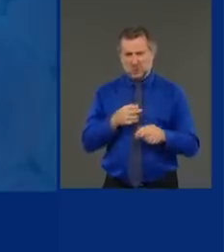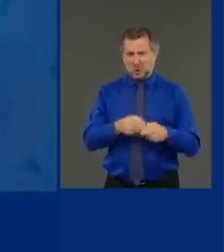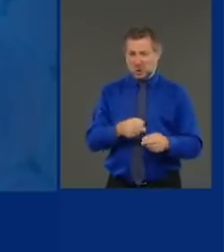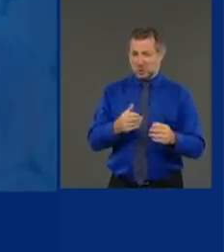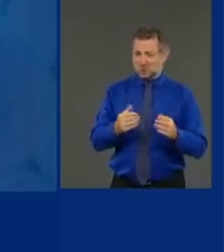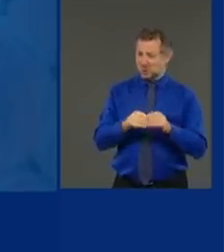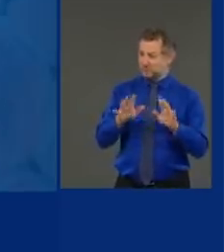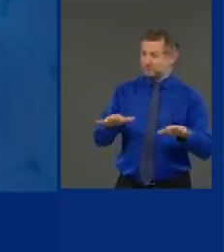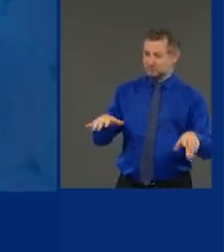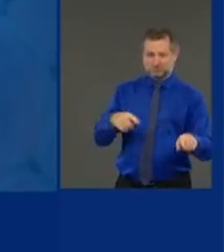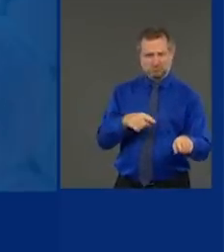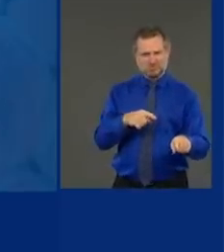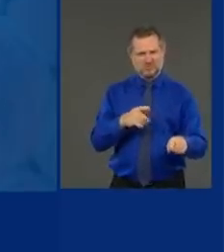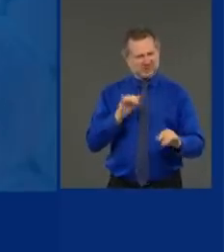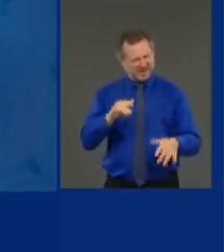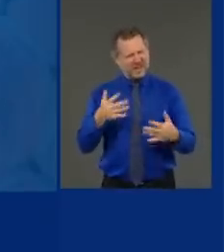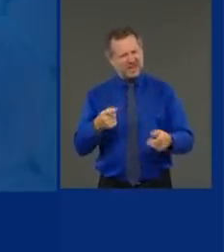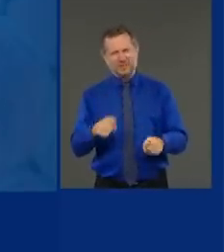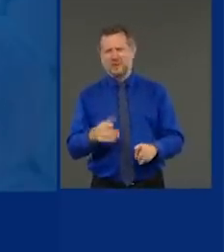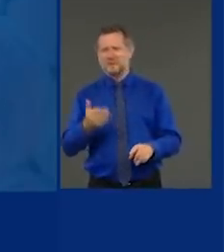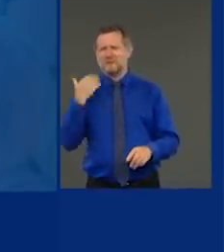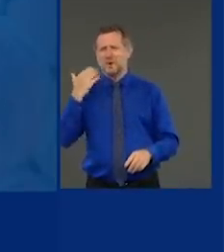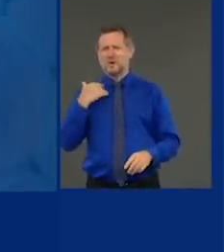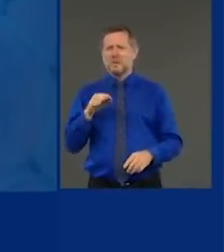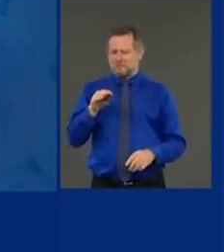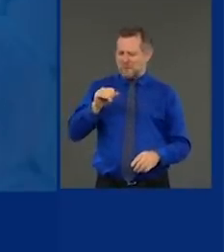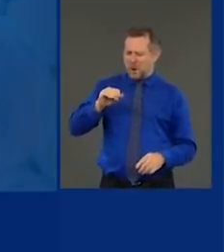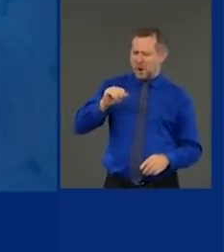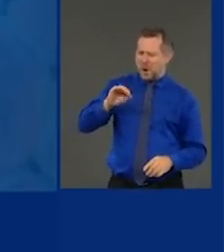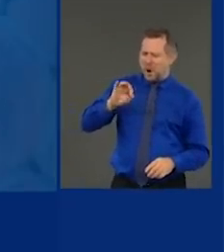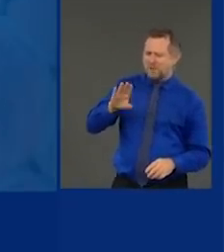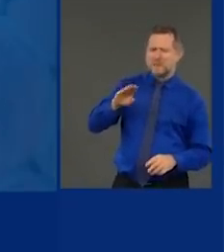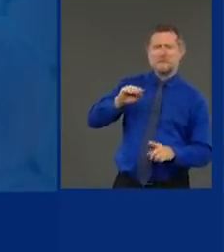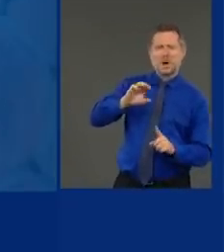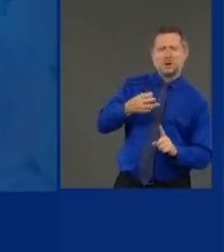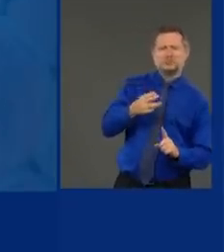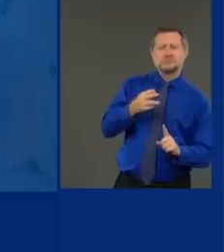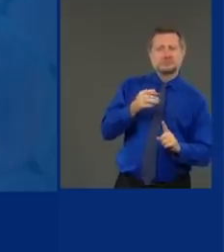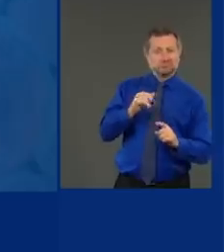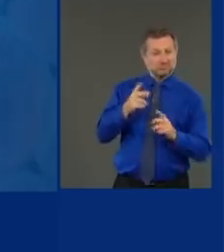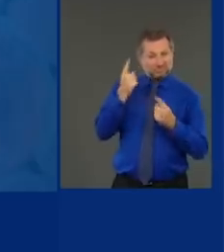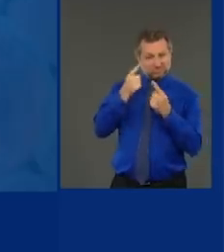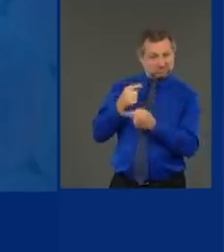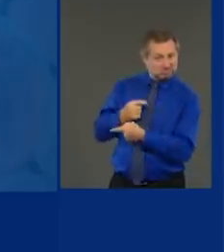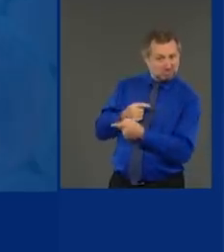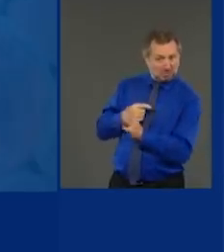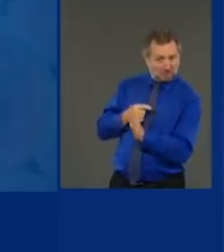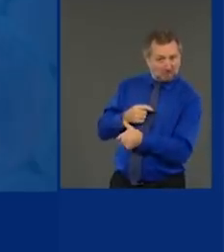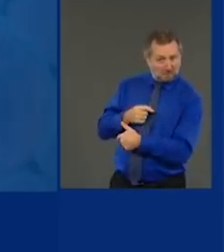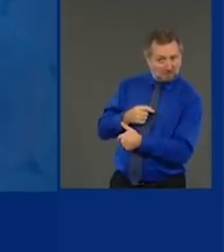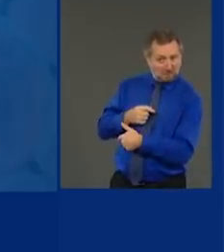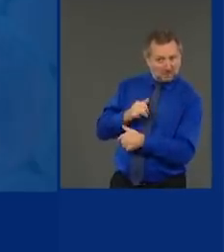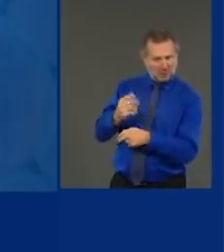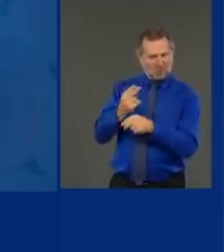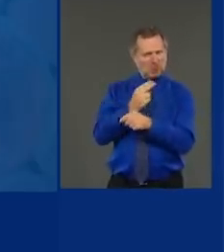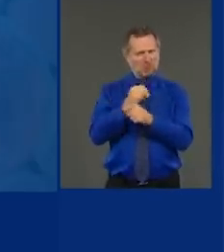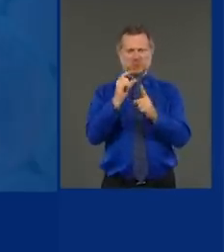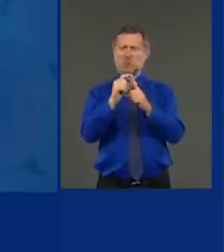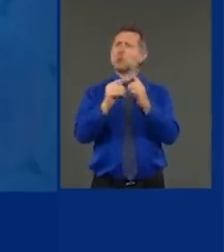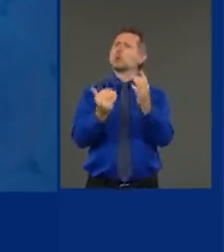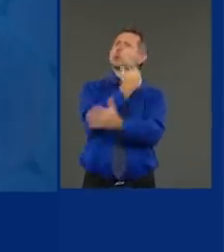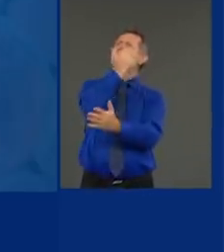was the old phase? That was limited spread, what we went through? I mean, it's absurd. It's not a new